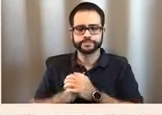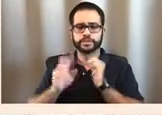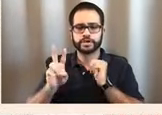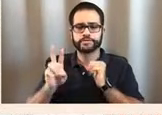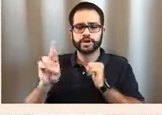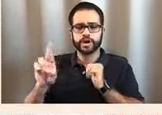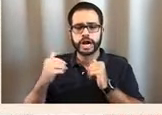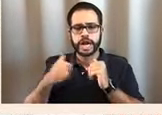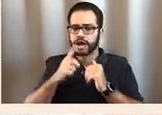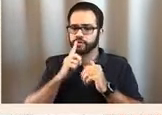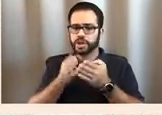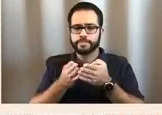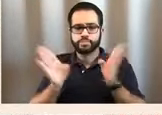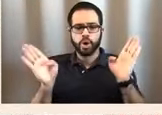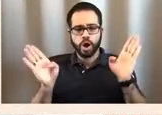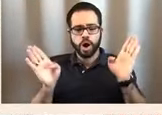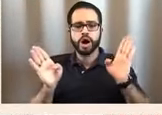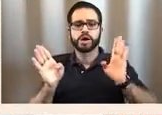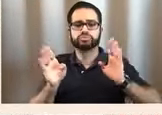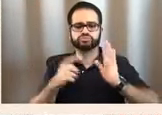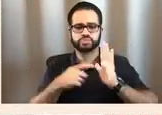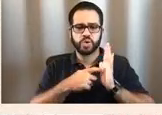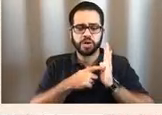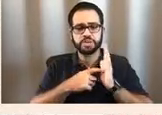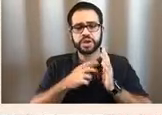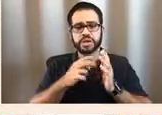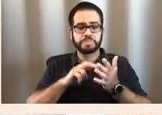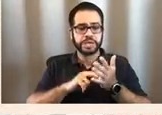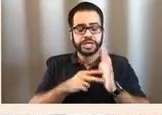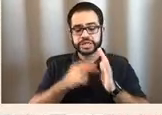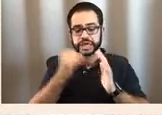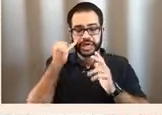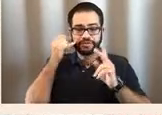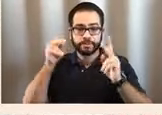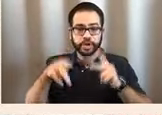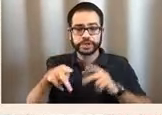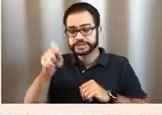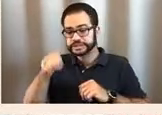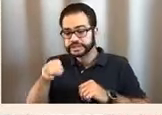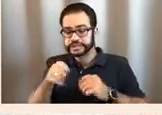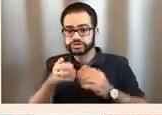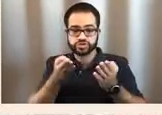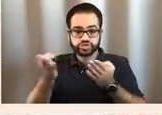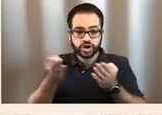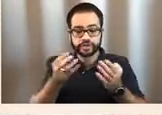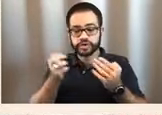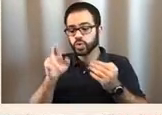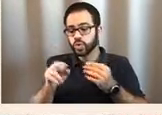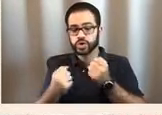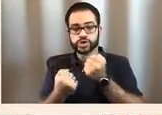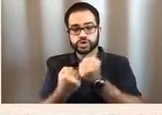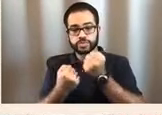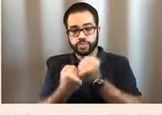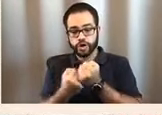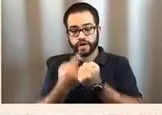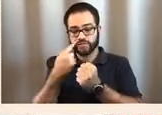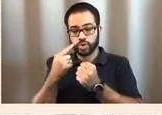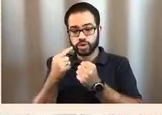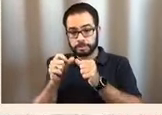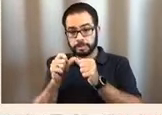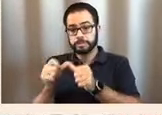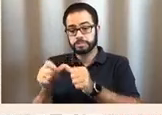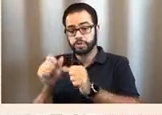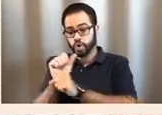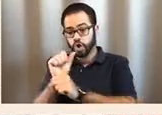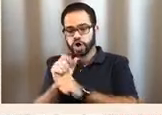that basically, if a person needs a service or support to be able to work, VR can provide it. An